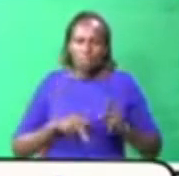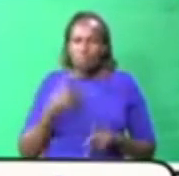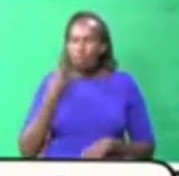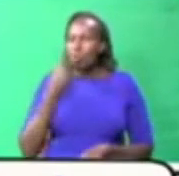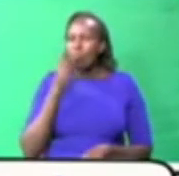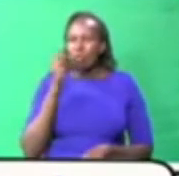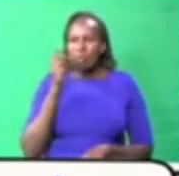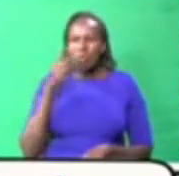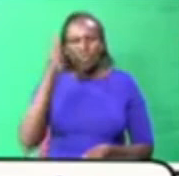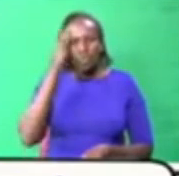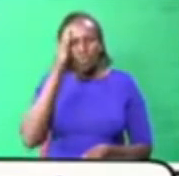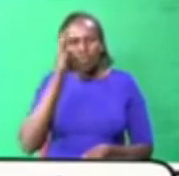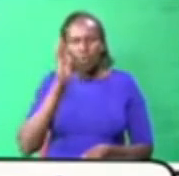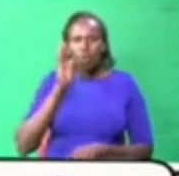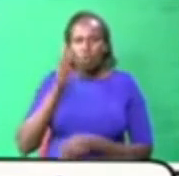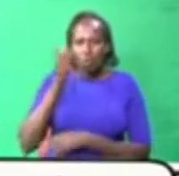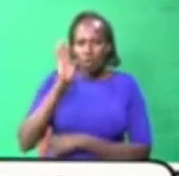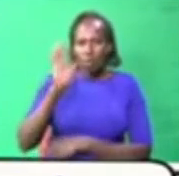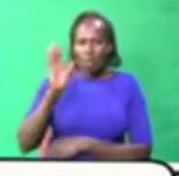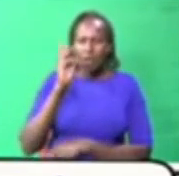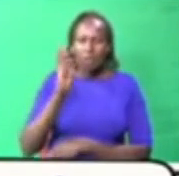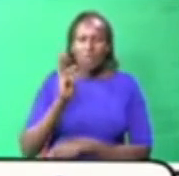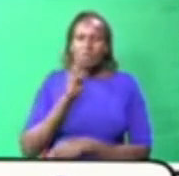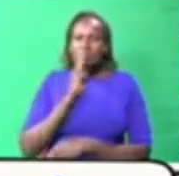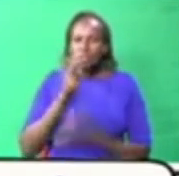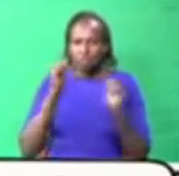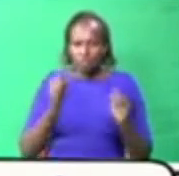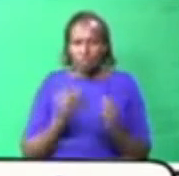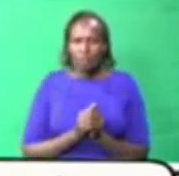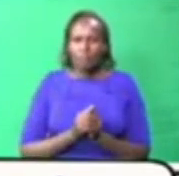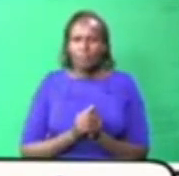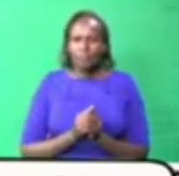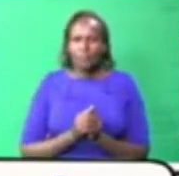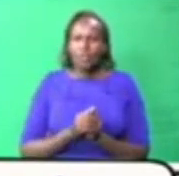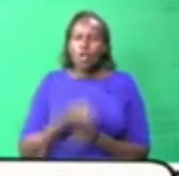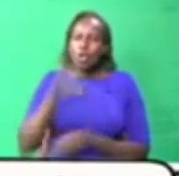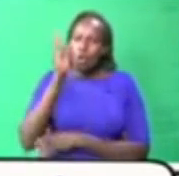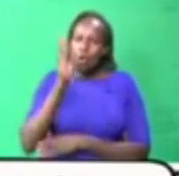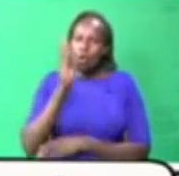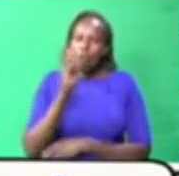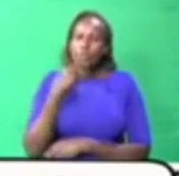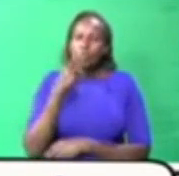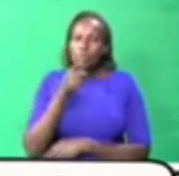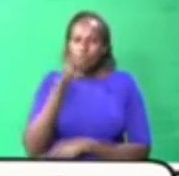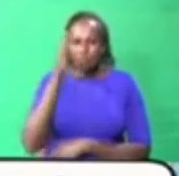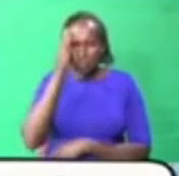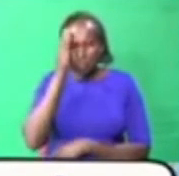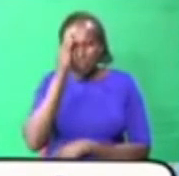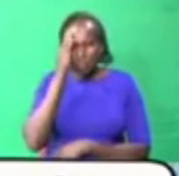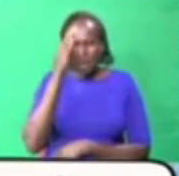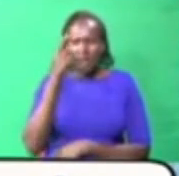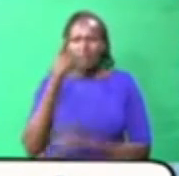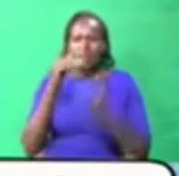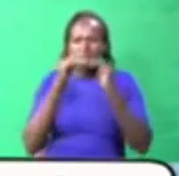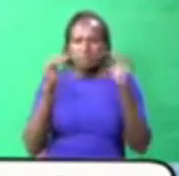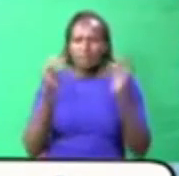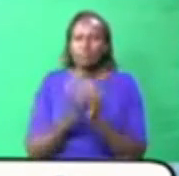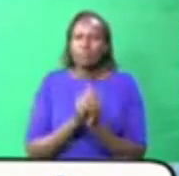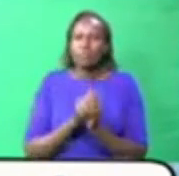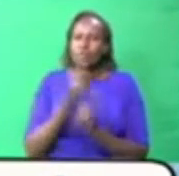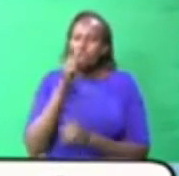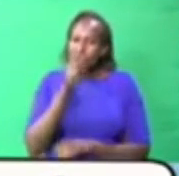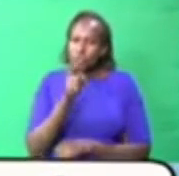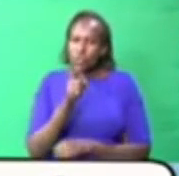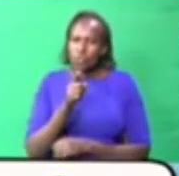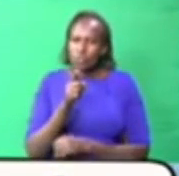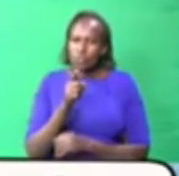will be strong, they will do exploits. It is the God that you know at a personal level that you will leave